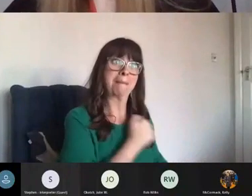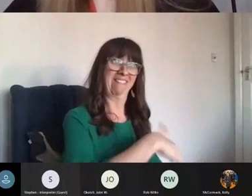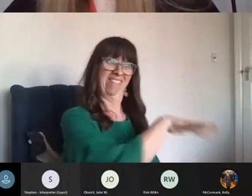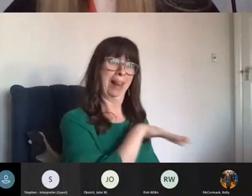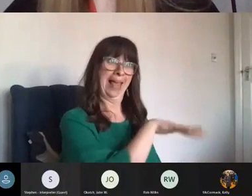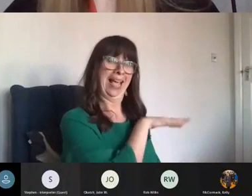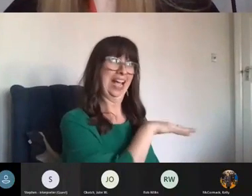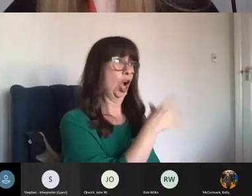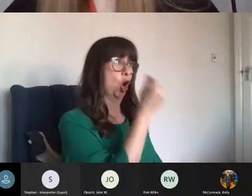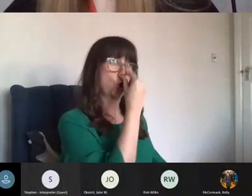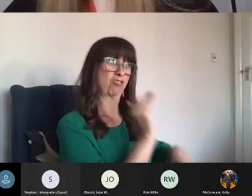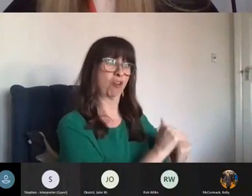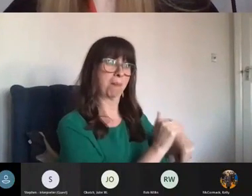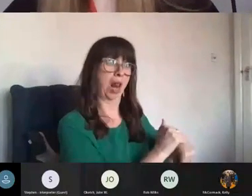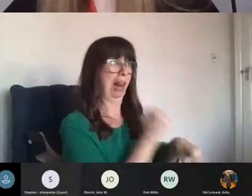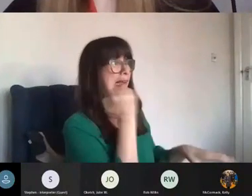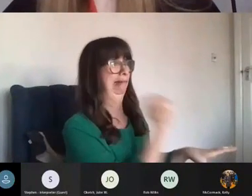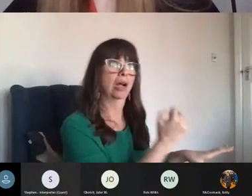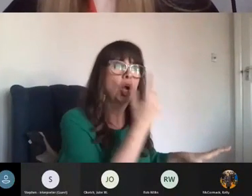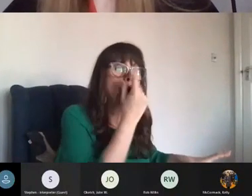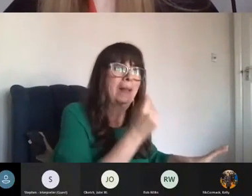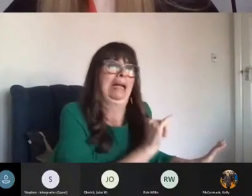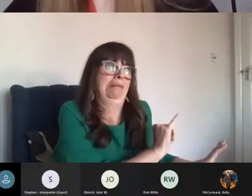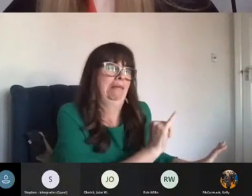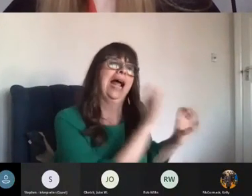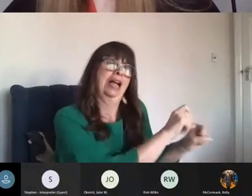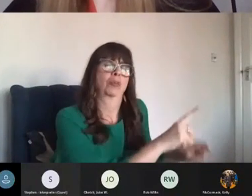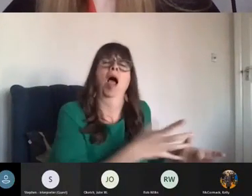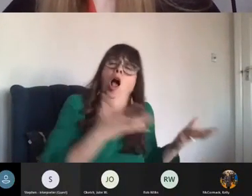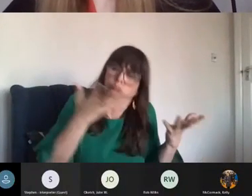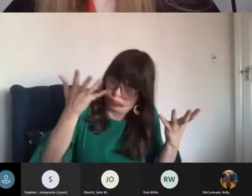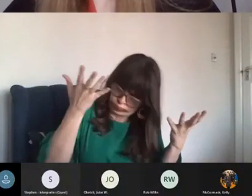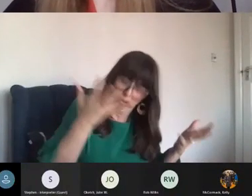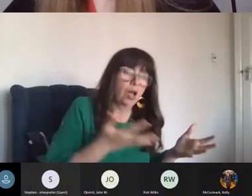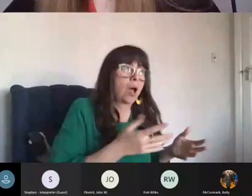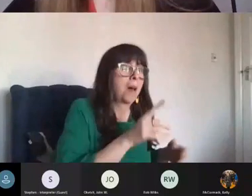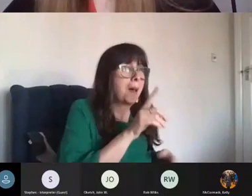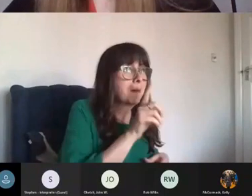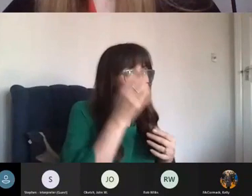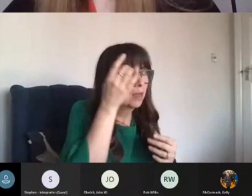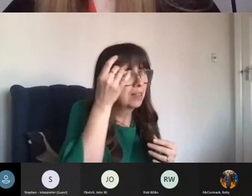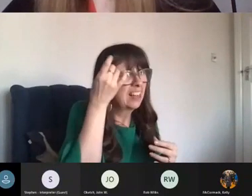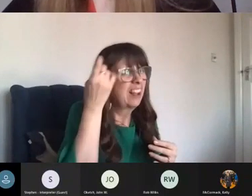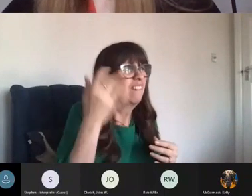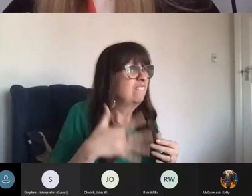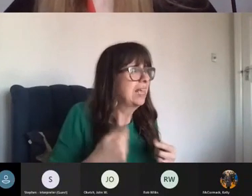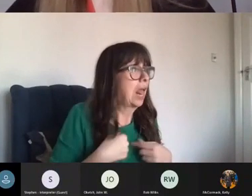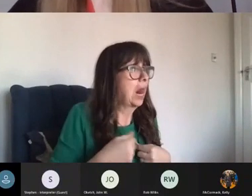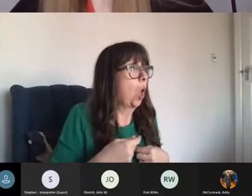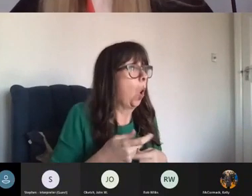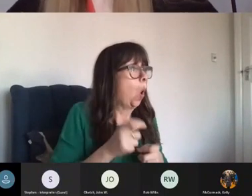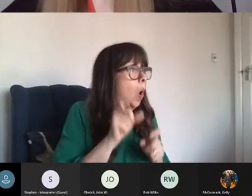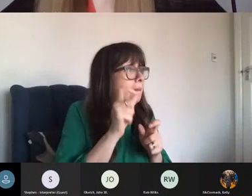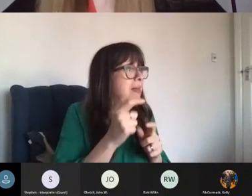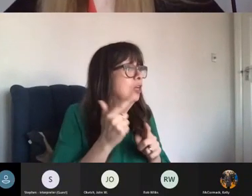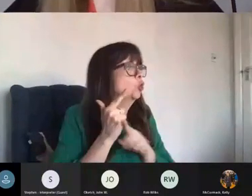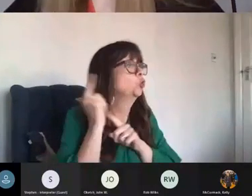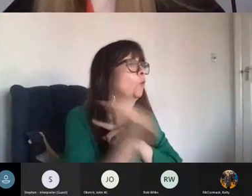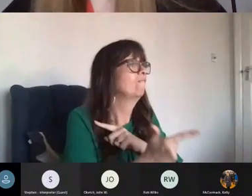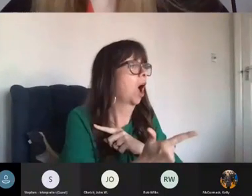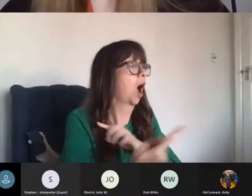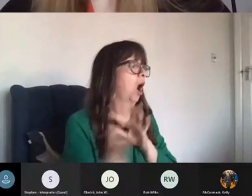family has done something really awful, then that's fine. But it has almost a sense of Big Brother to it. I wonder if you wanted